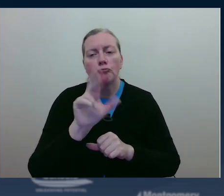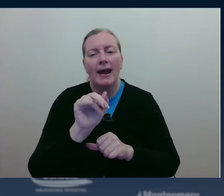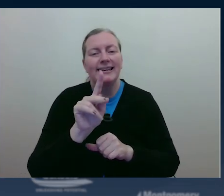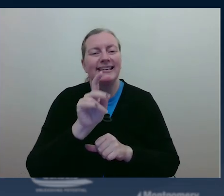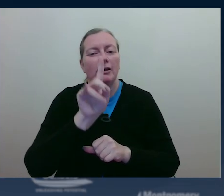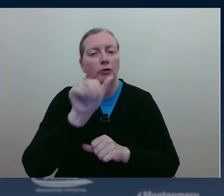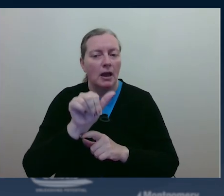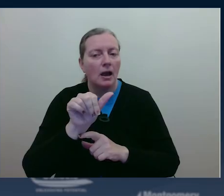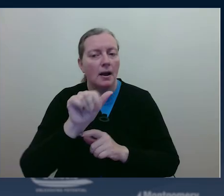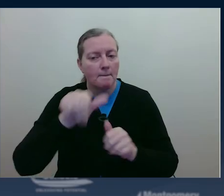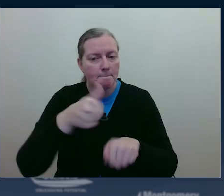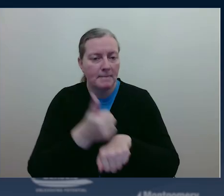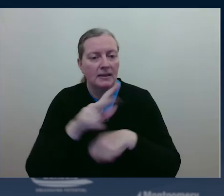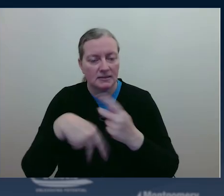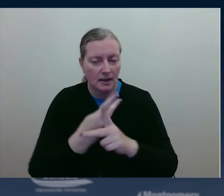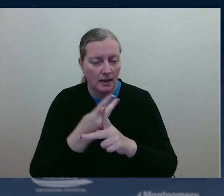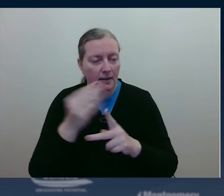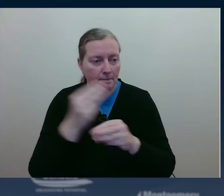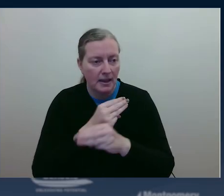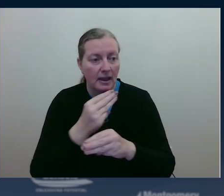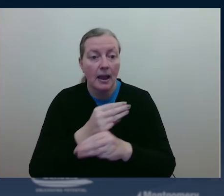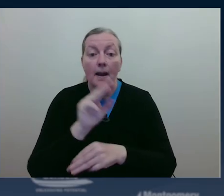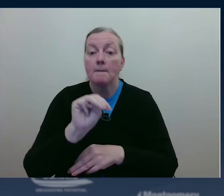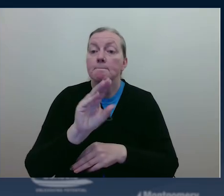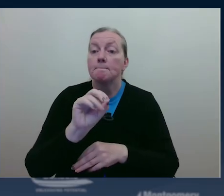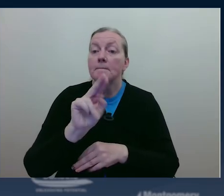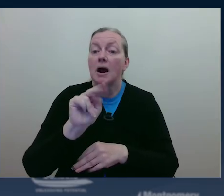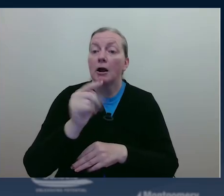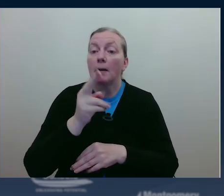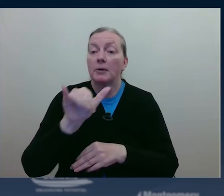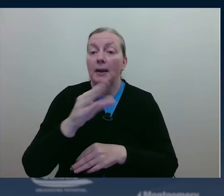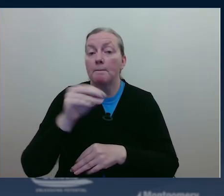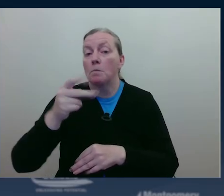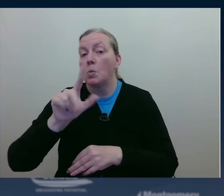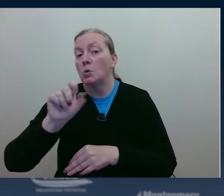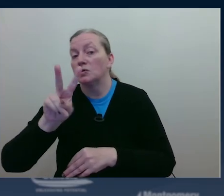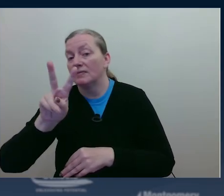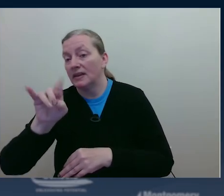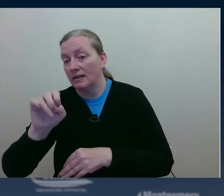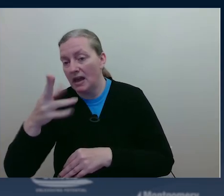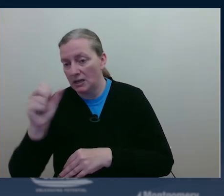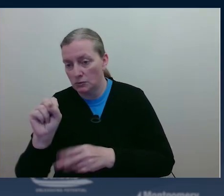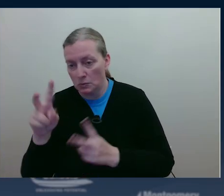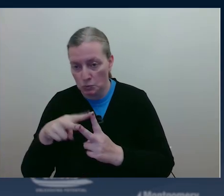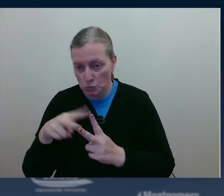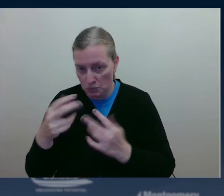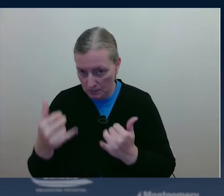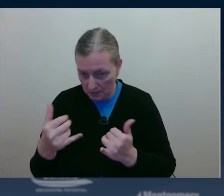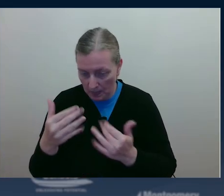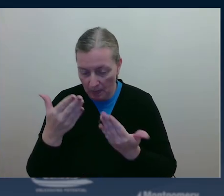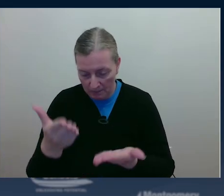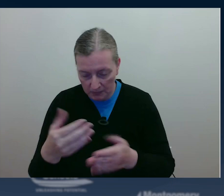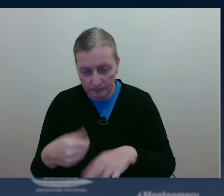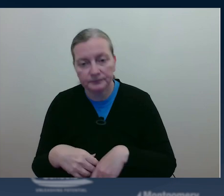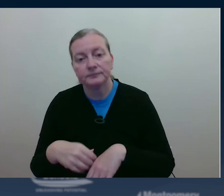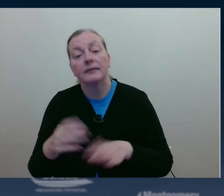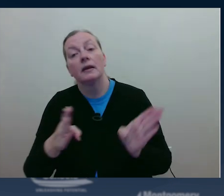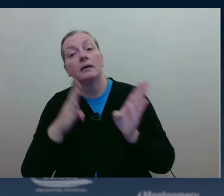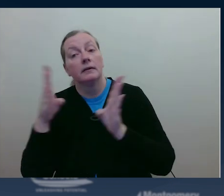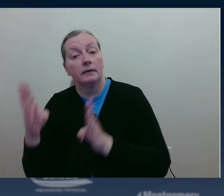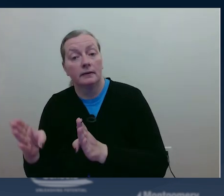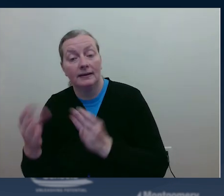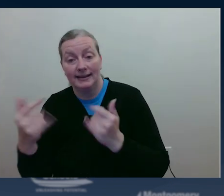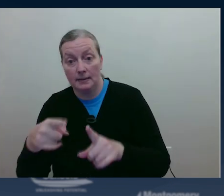Montgomery-Blair High School as well as Poolesville High School. The next program theme that will be established is in purple. It will